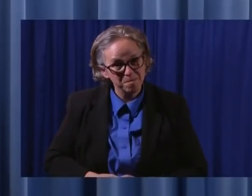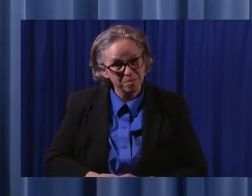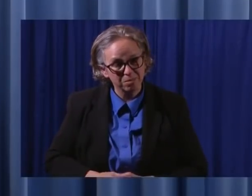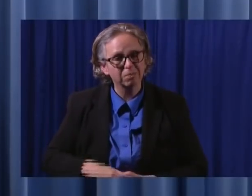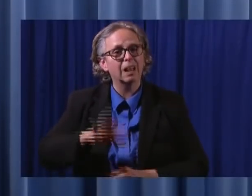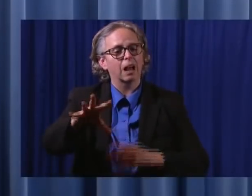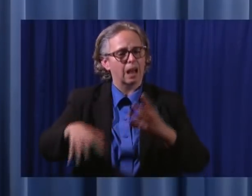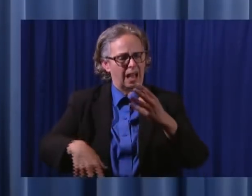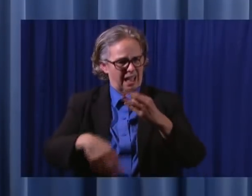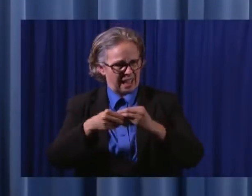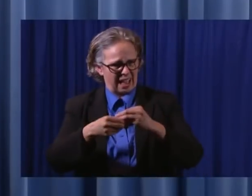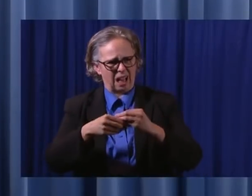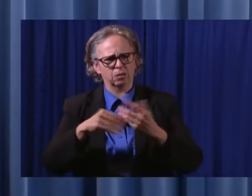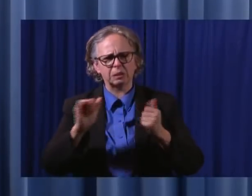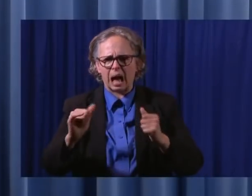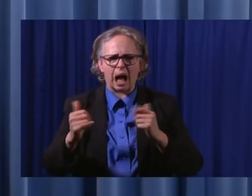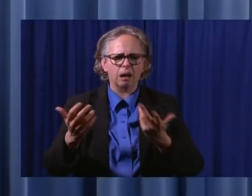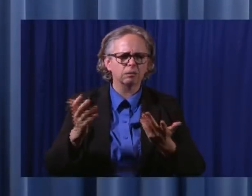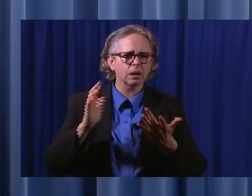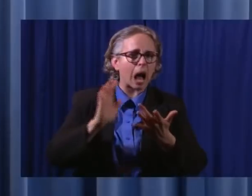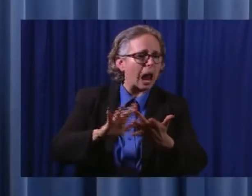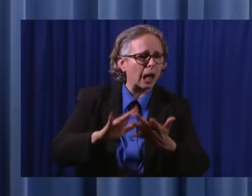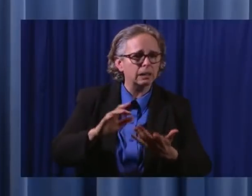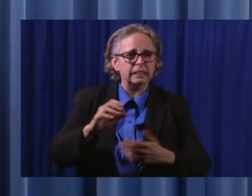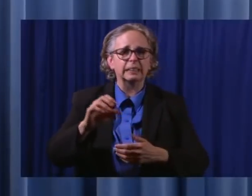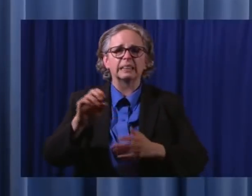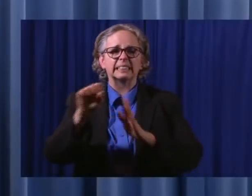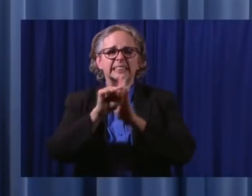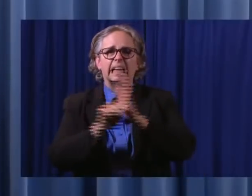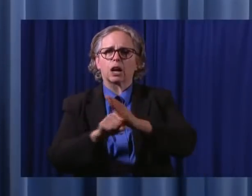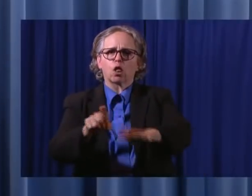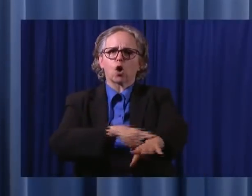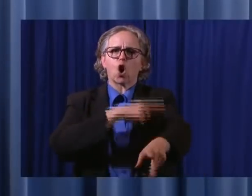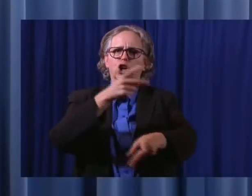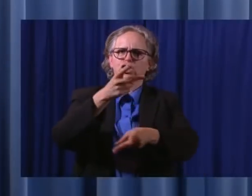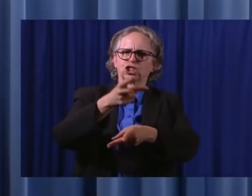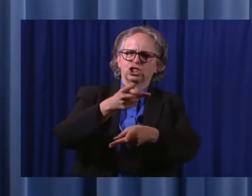office within the Ohio Department of Aging, at